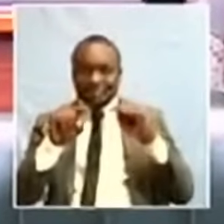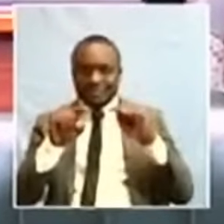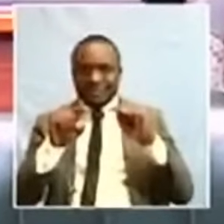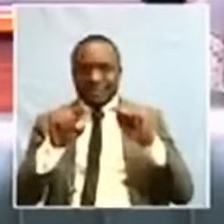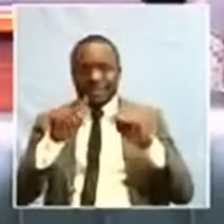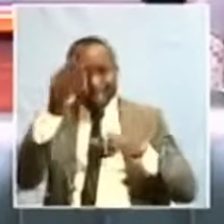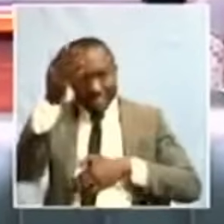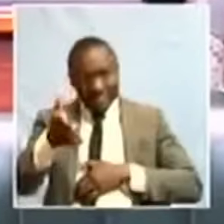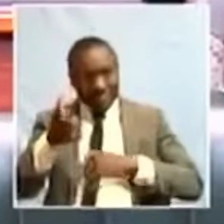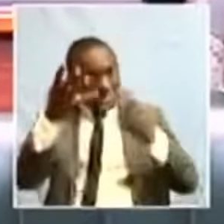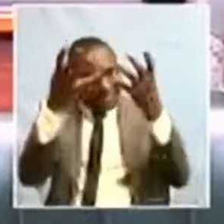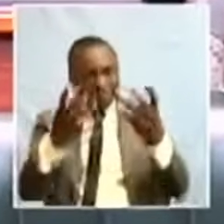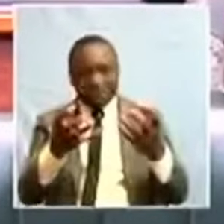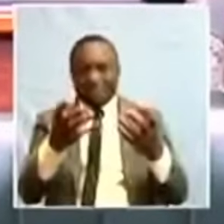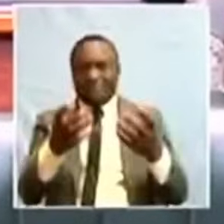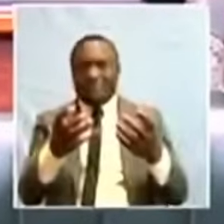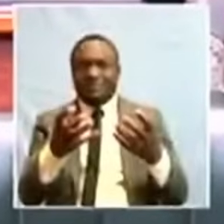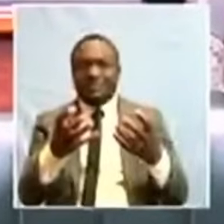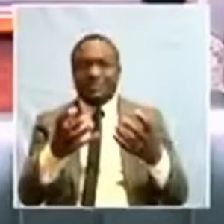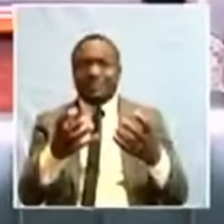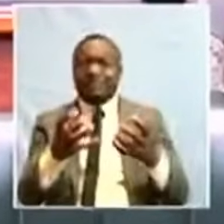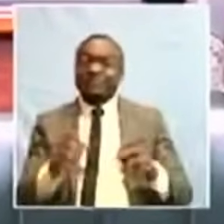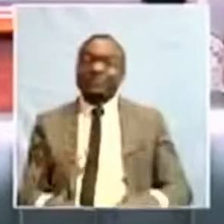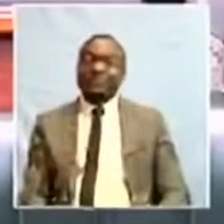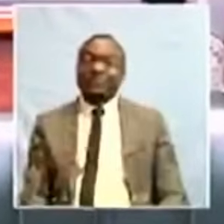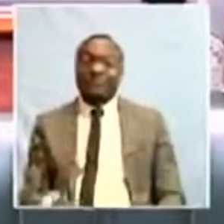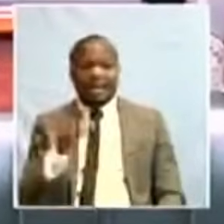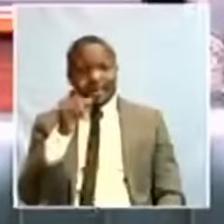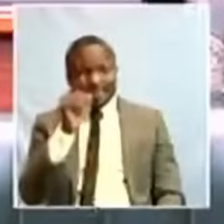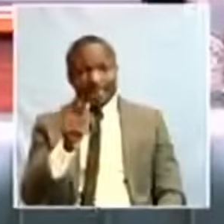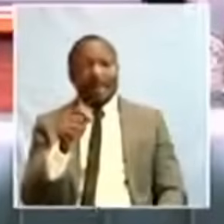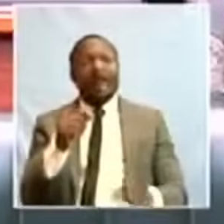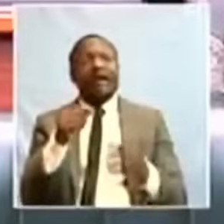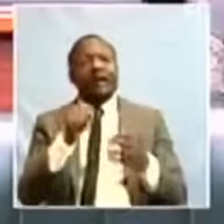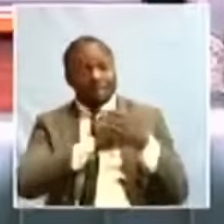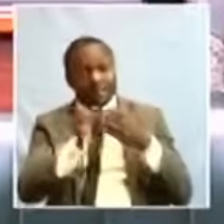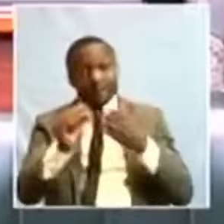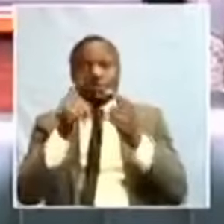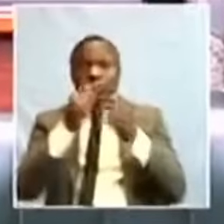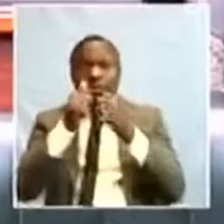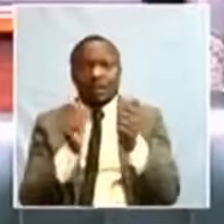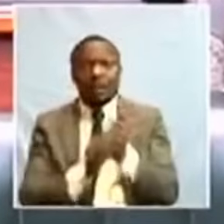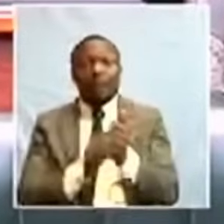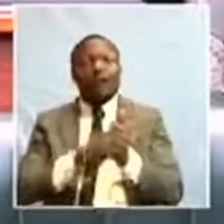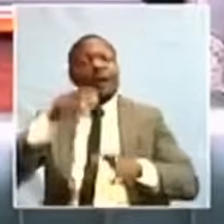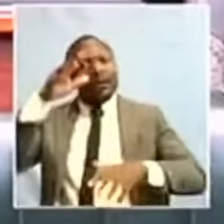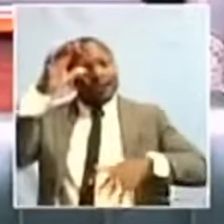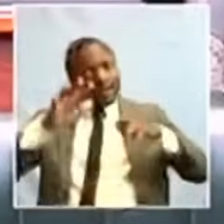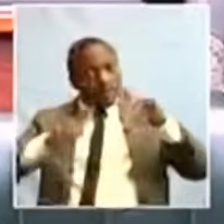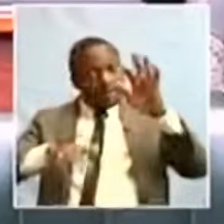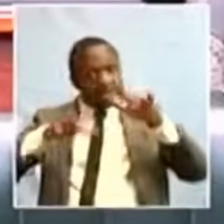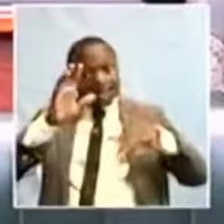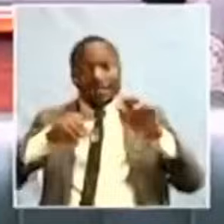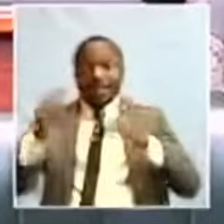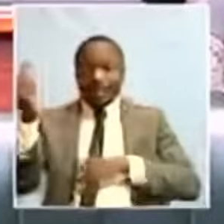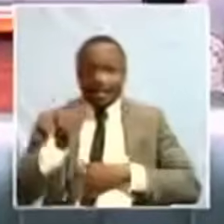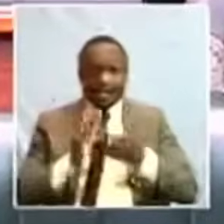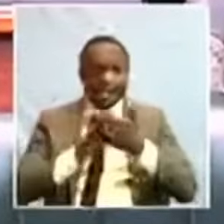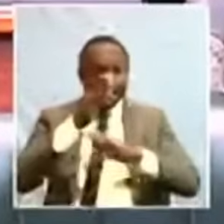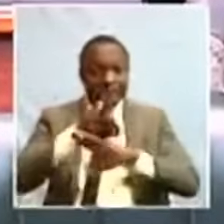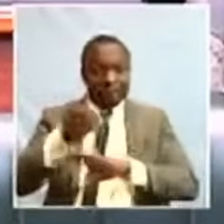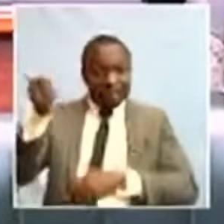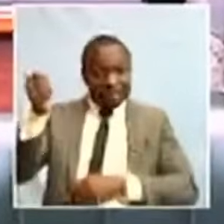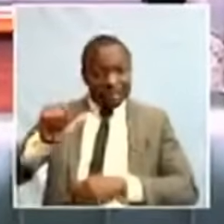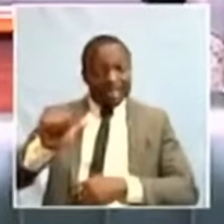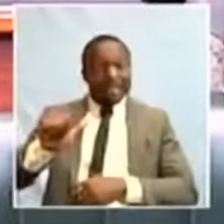be drought. In fact, that statement talked about rains probably coming after 10th